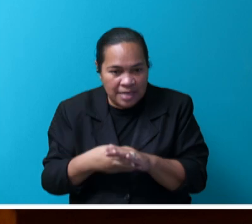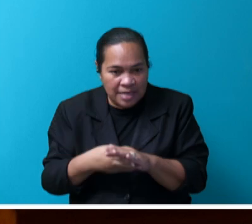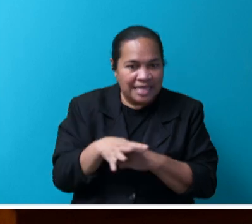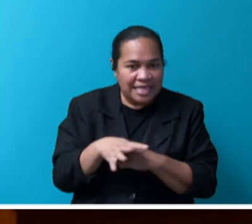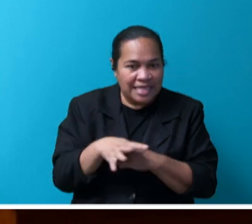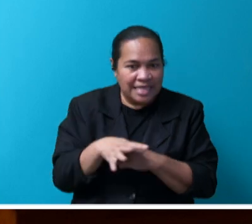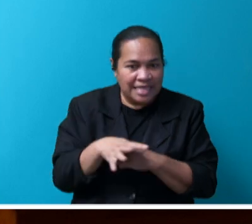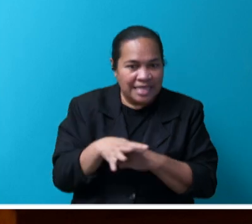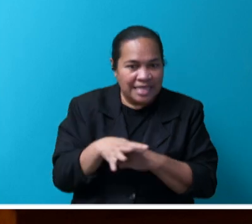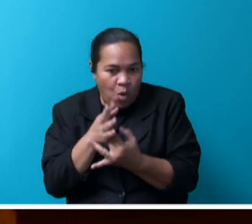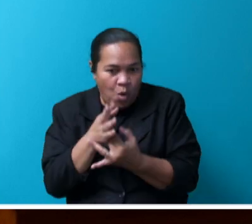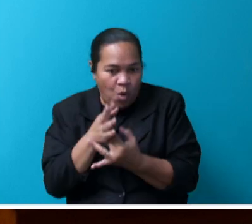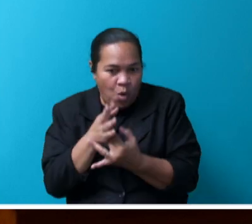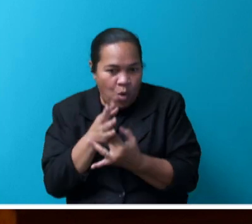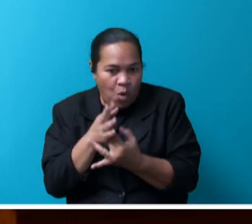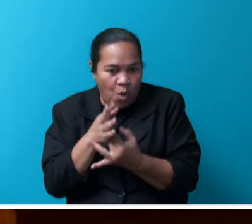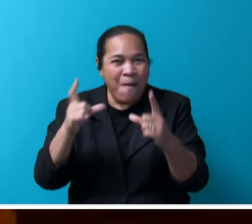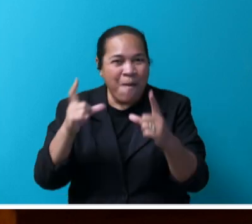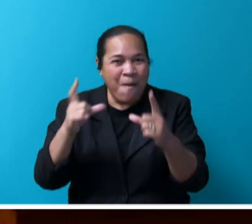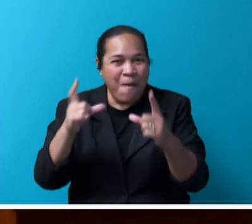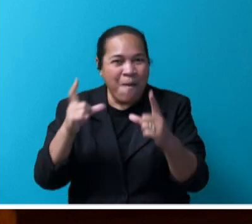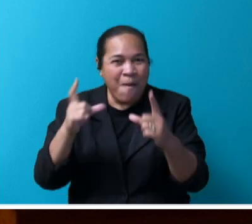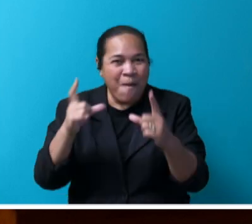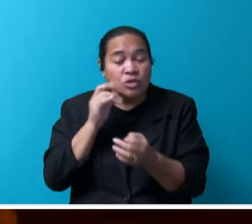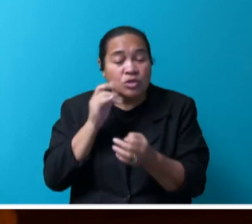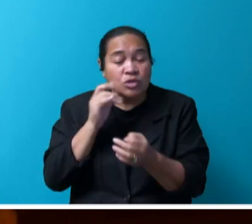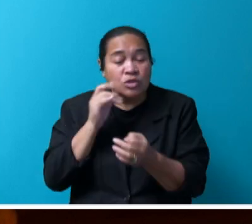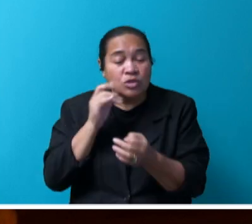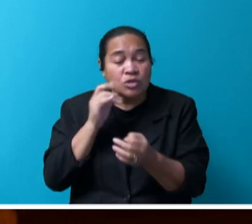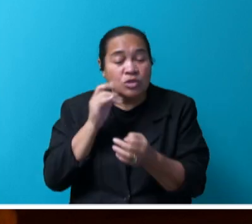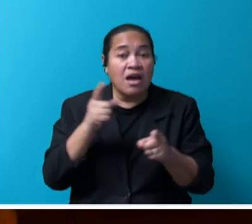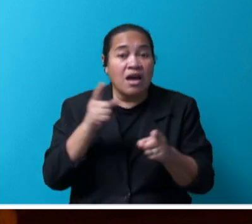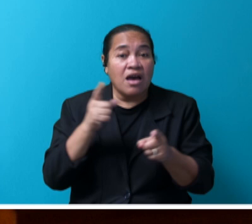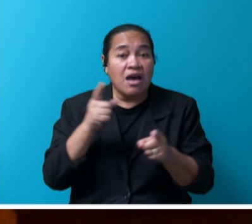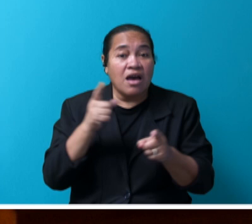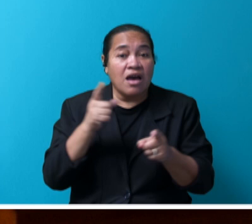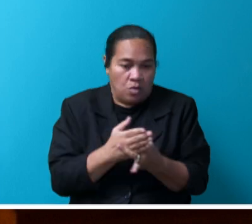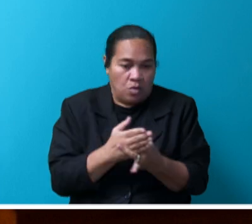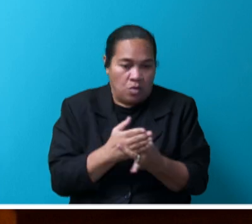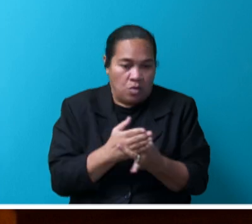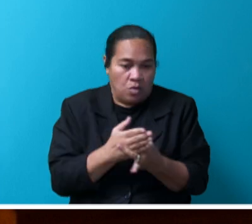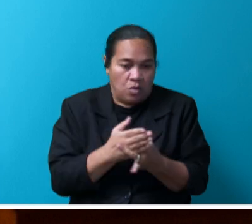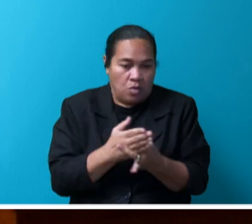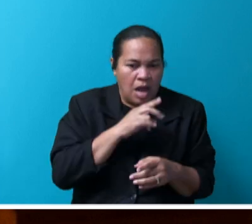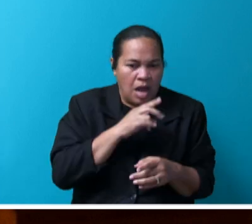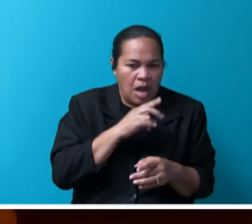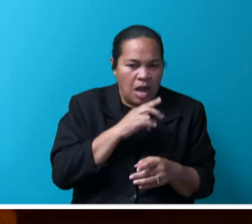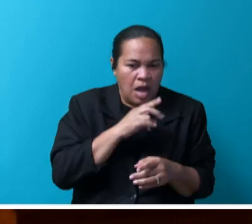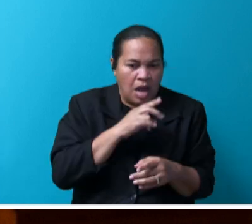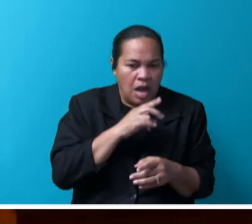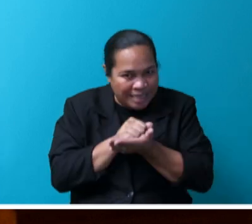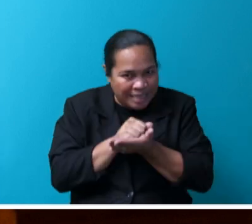as it comes their way. Mr. Speaker, sir, please allow me to make this statement in this August House. To